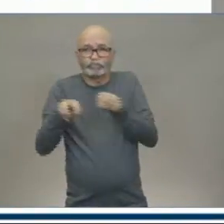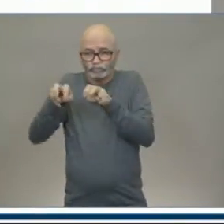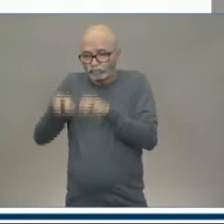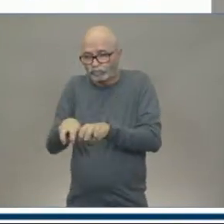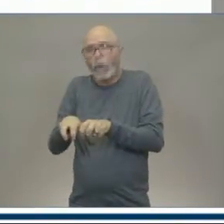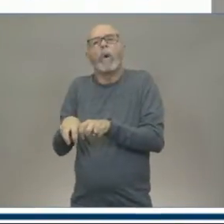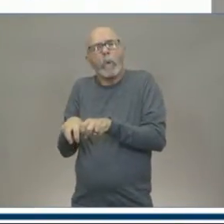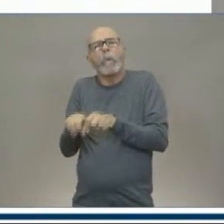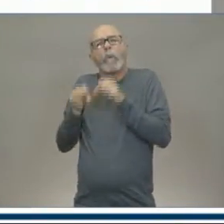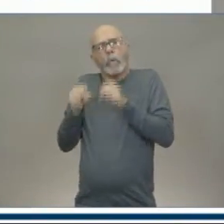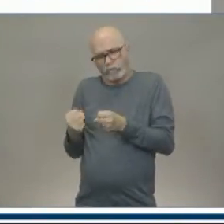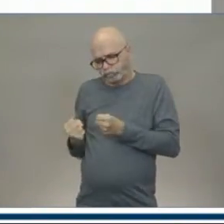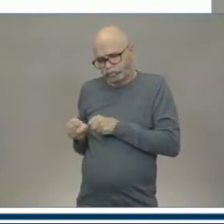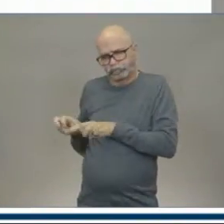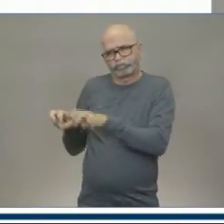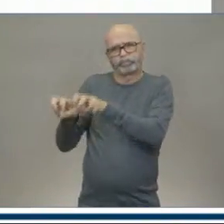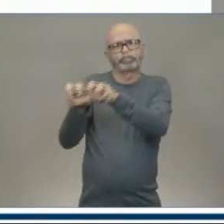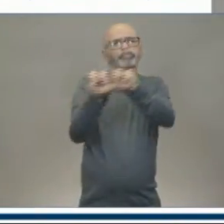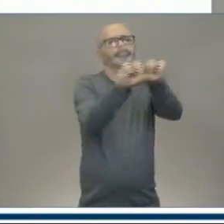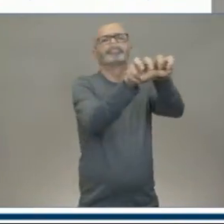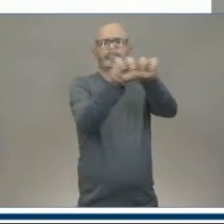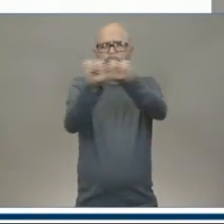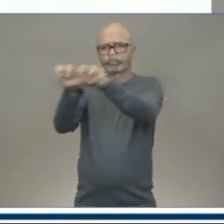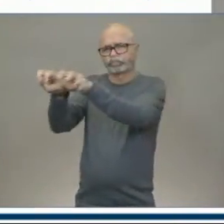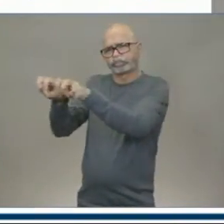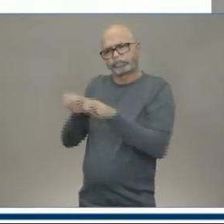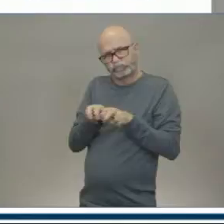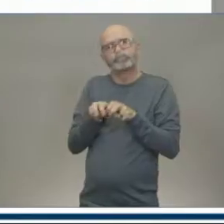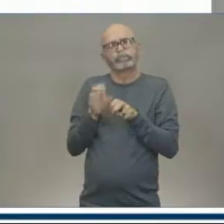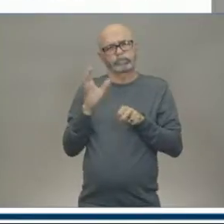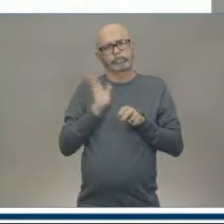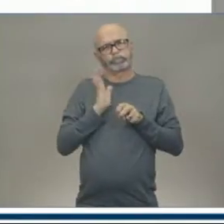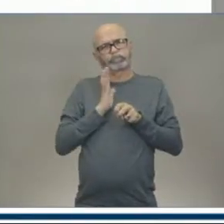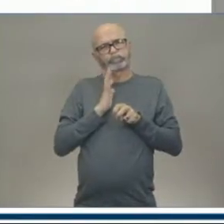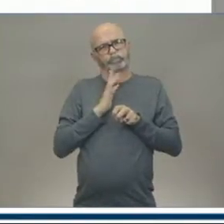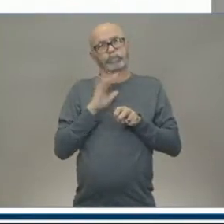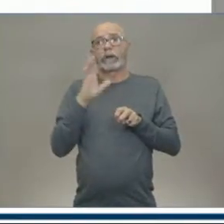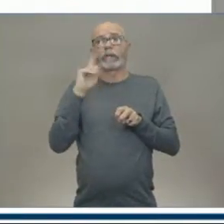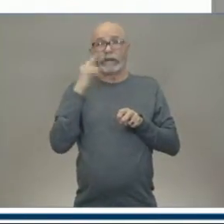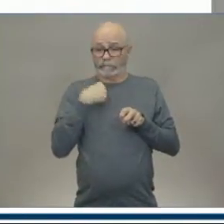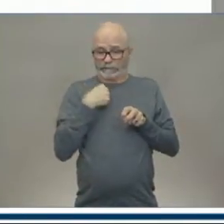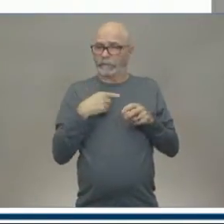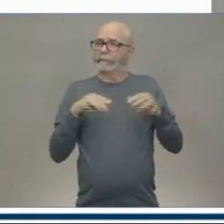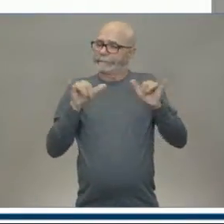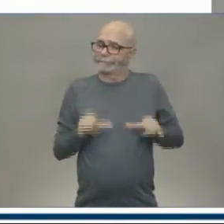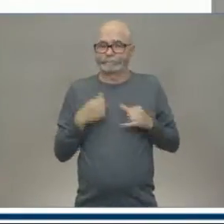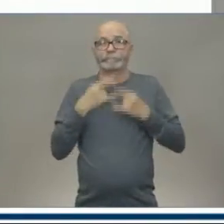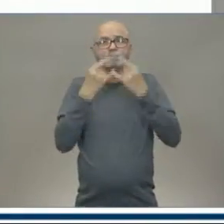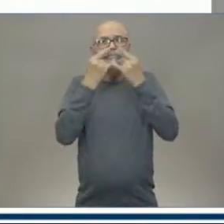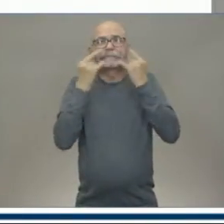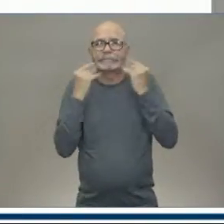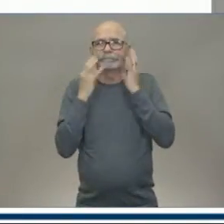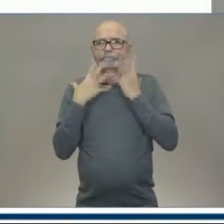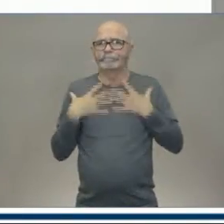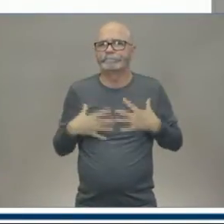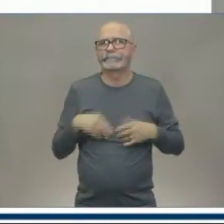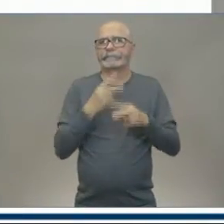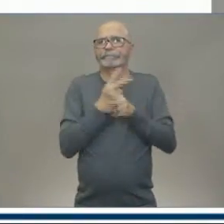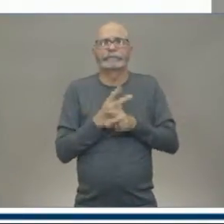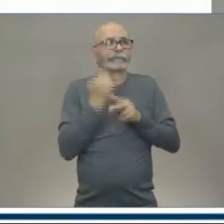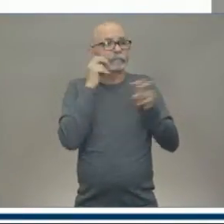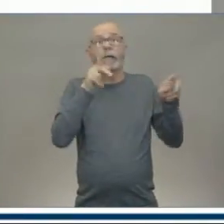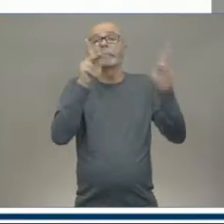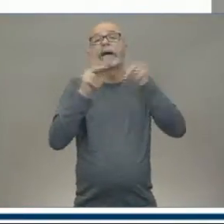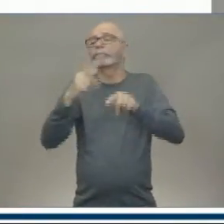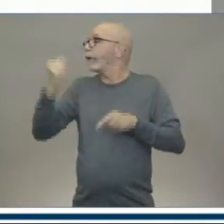vehicle, as long as that designated caregiver wears a mask and has nobody else in the car. And whether